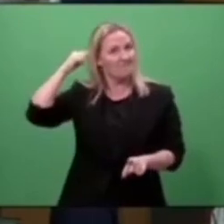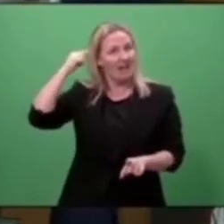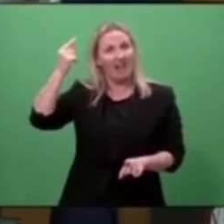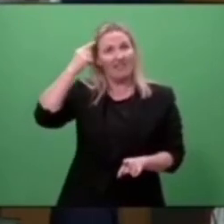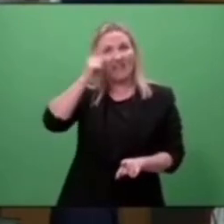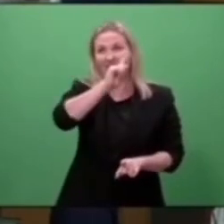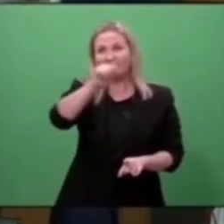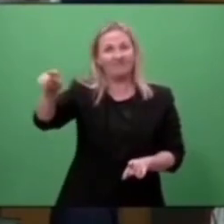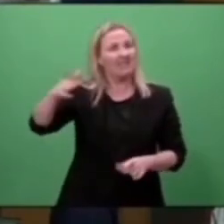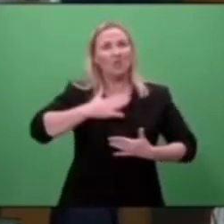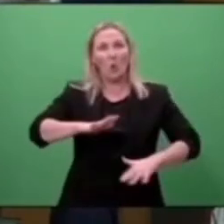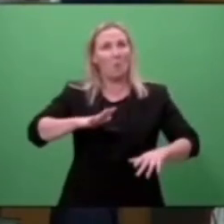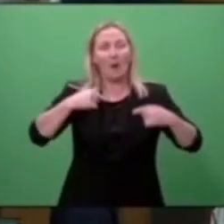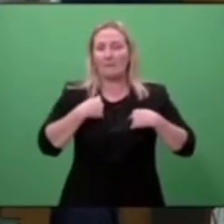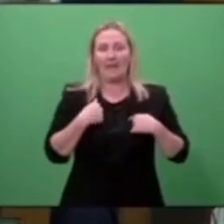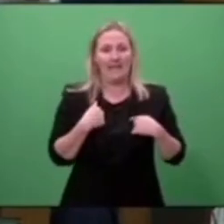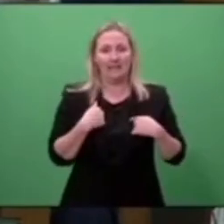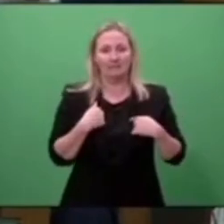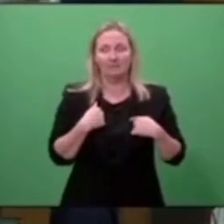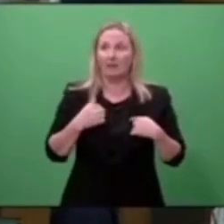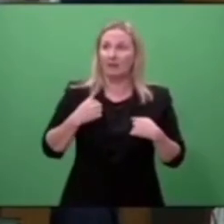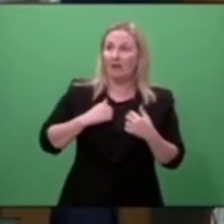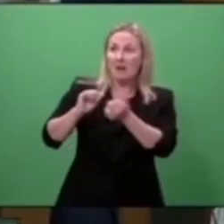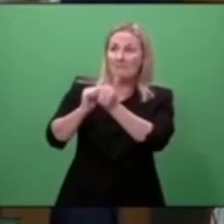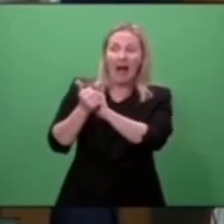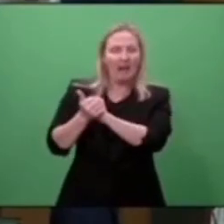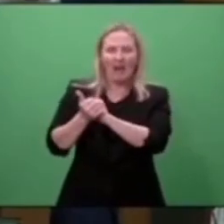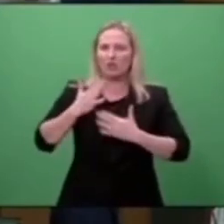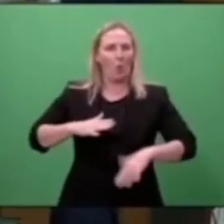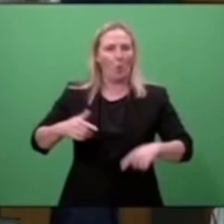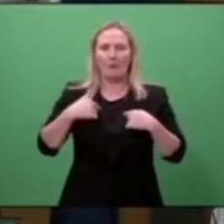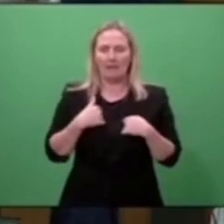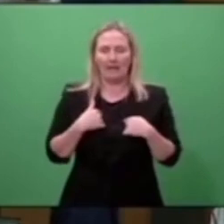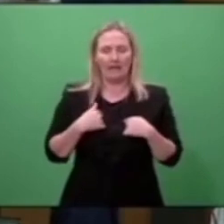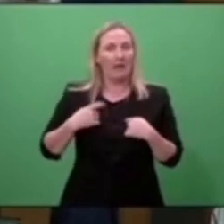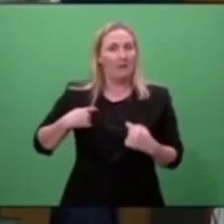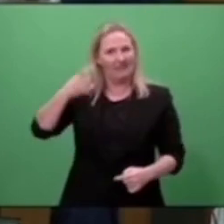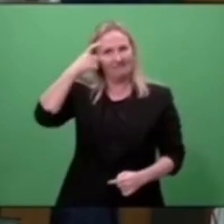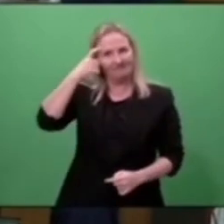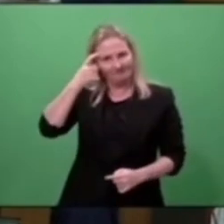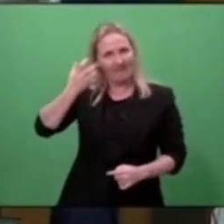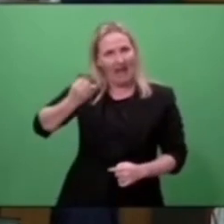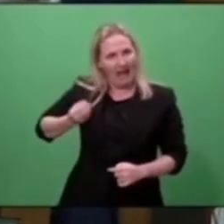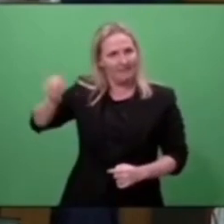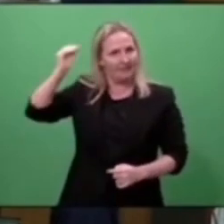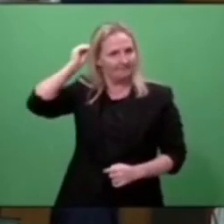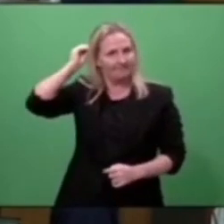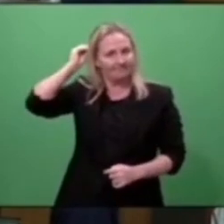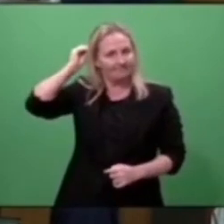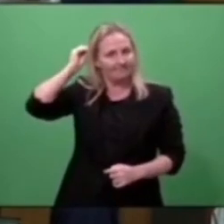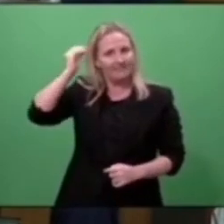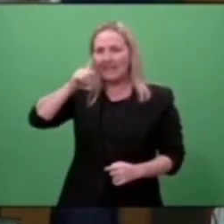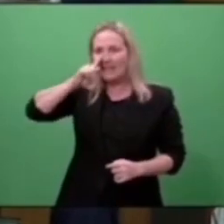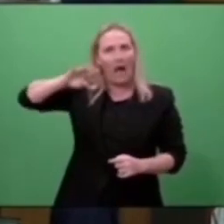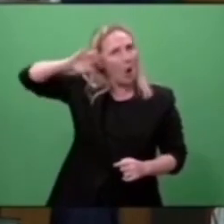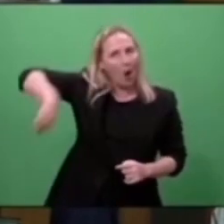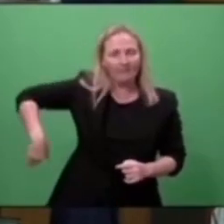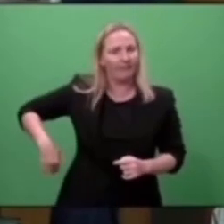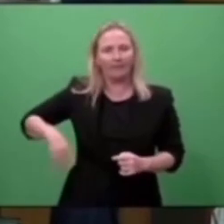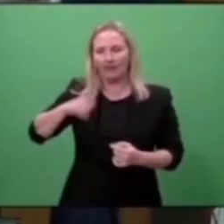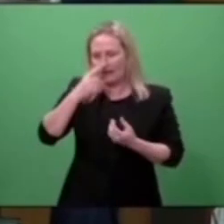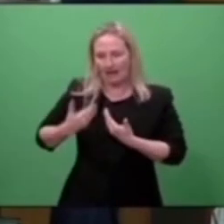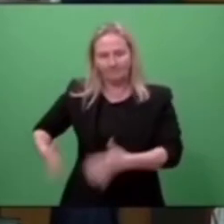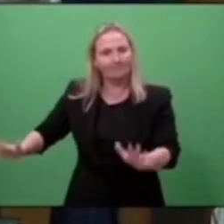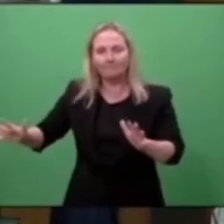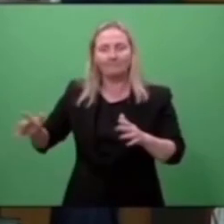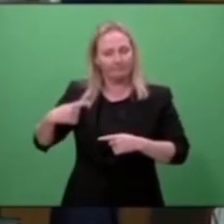my partners. The trauma endures. The trauma doesn't go away. Abuse